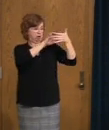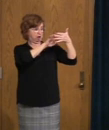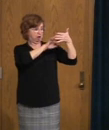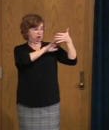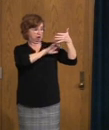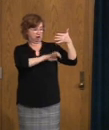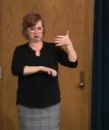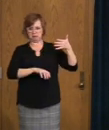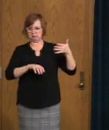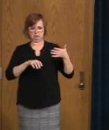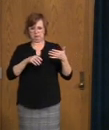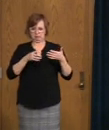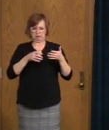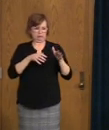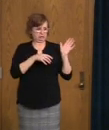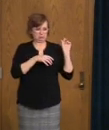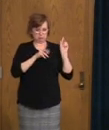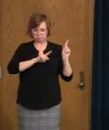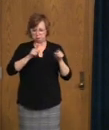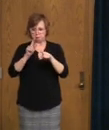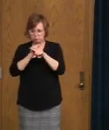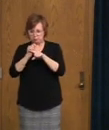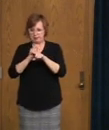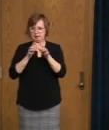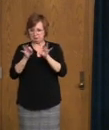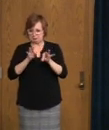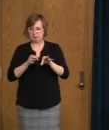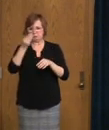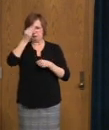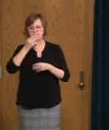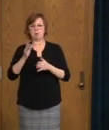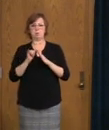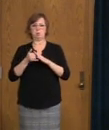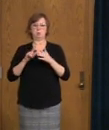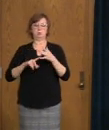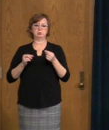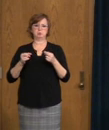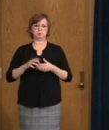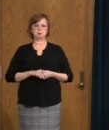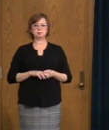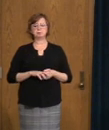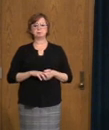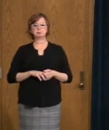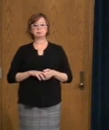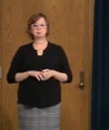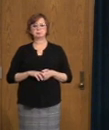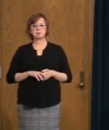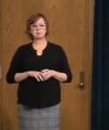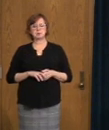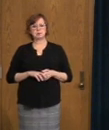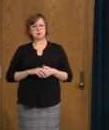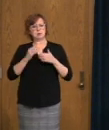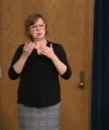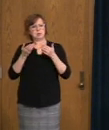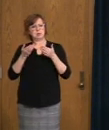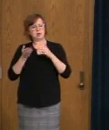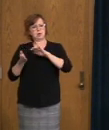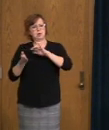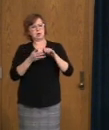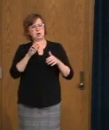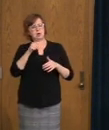outbreaks. We're also in the process of reviewing and identifying some of our older facilities that may have